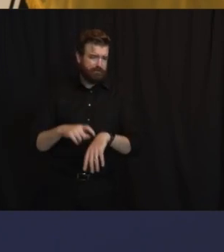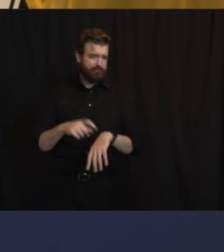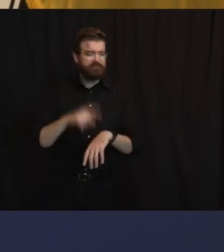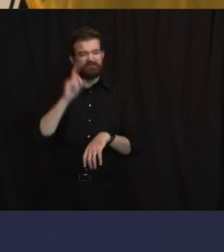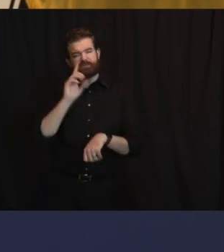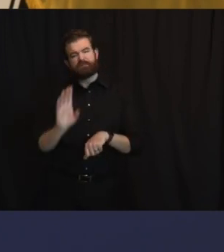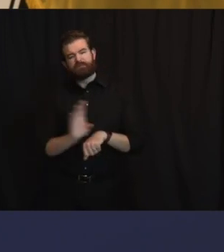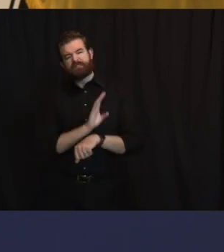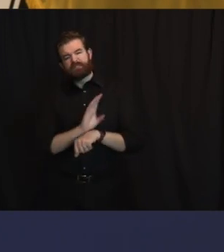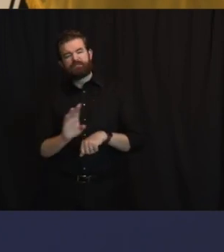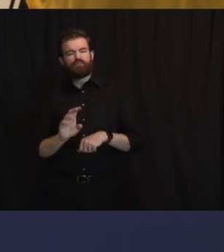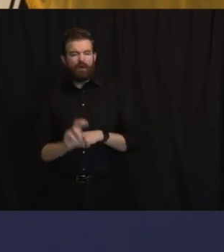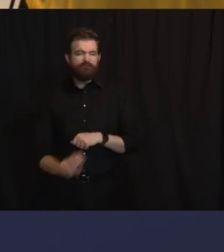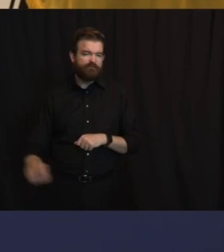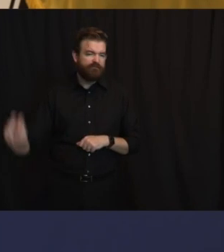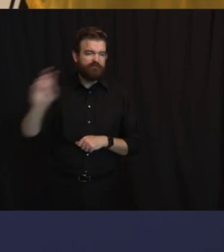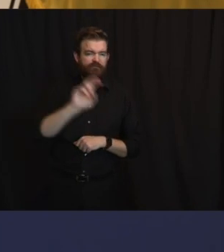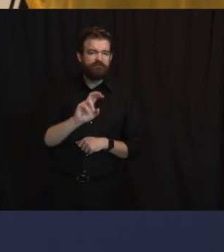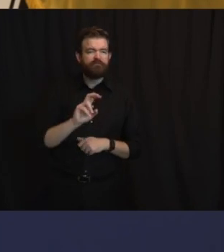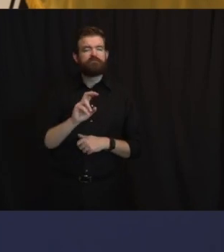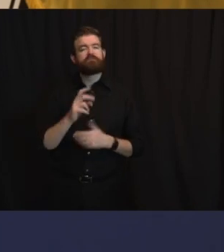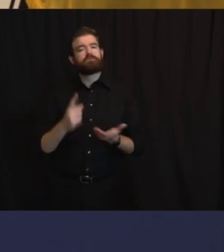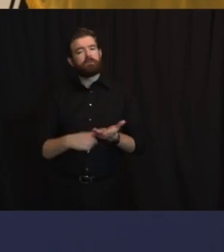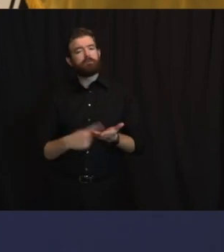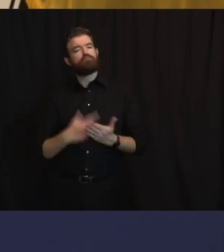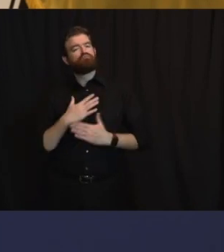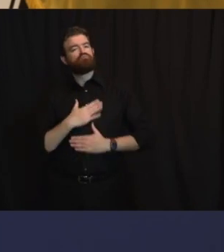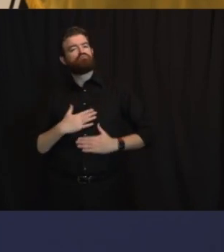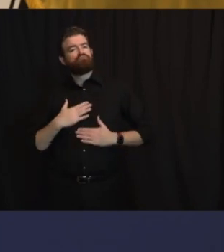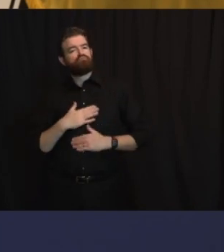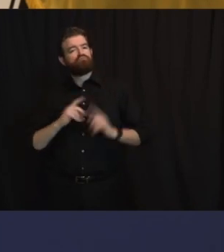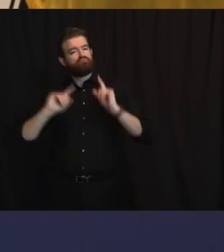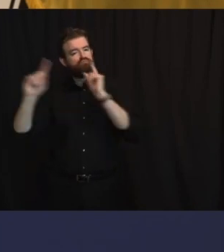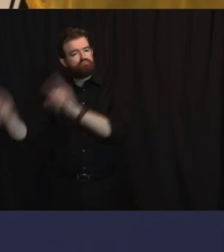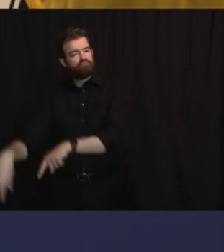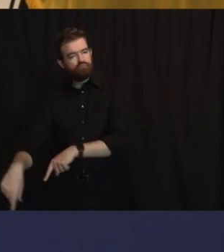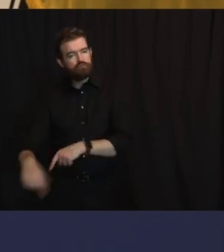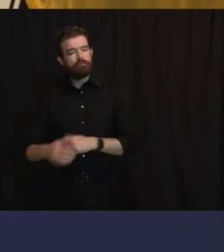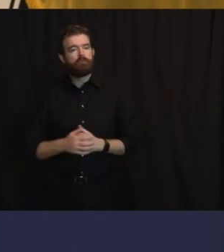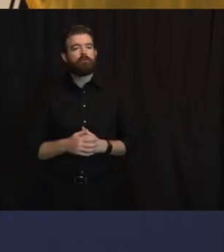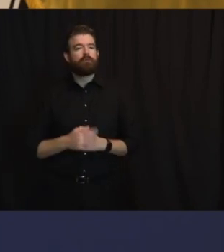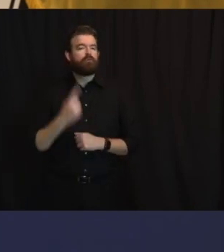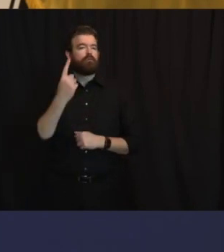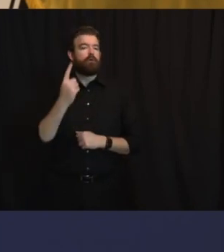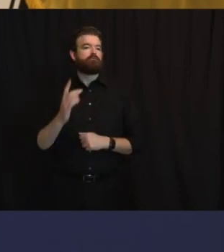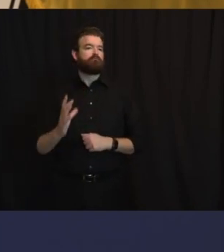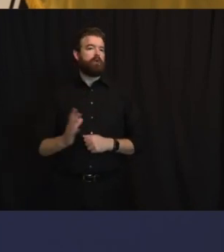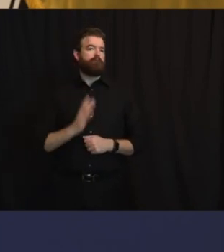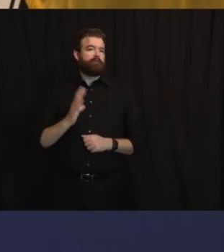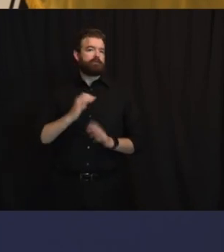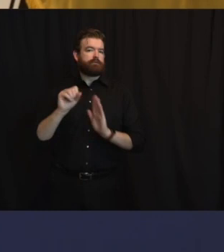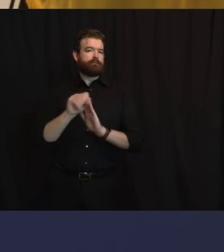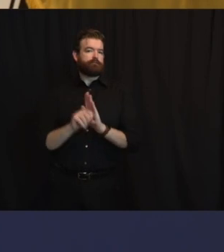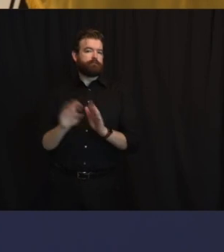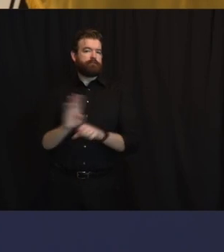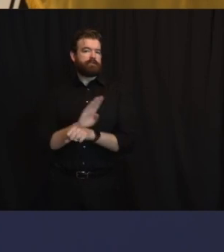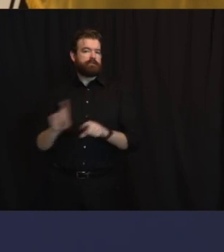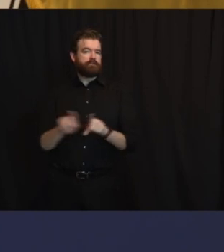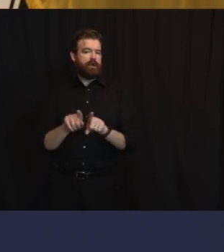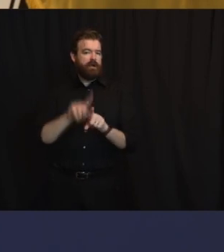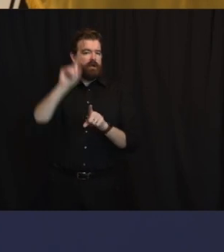but some as pleasure, and one as an official state visit as governor. Just as we said about